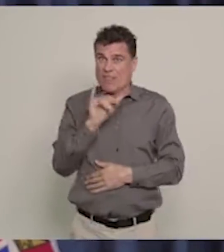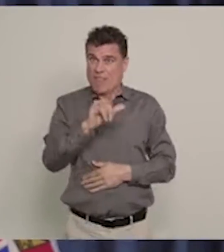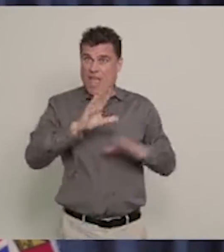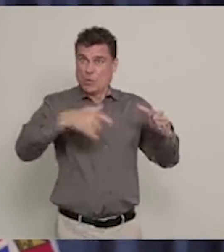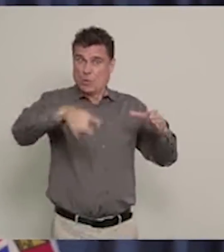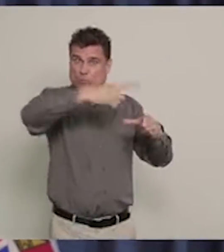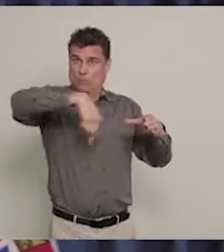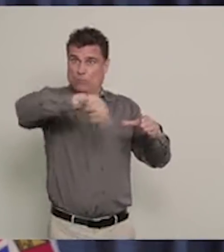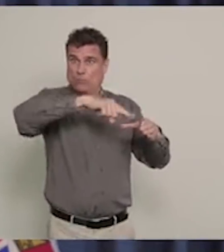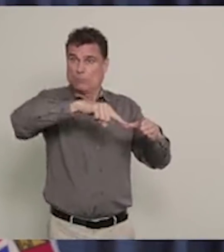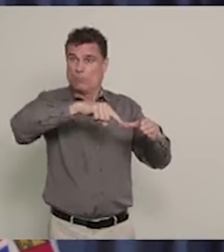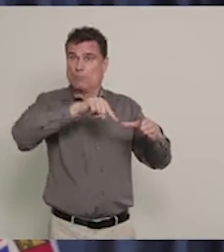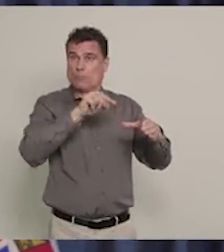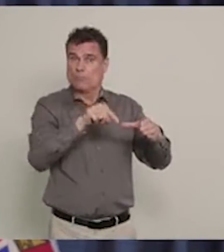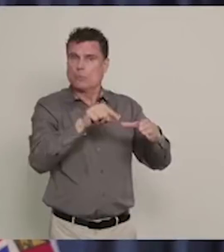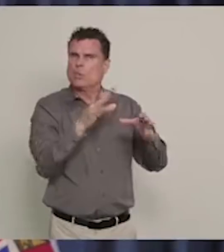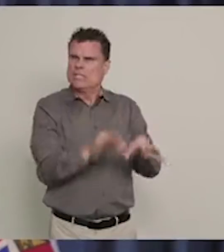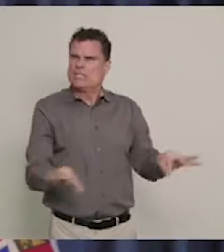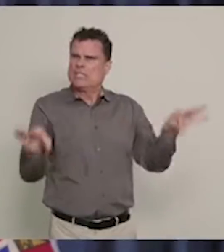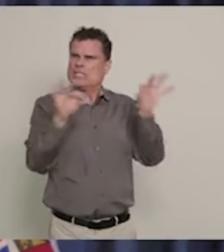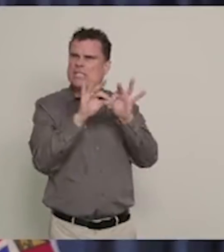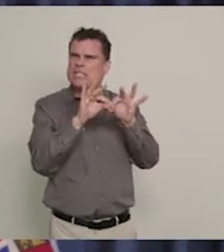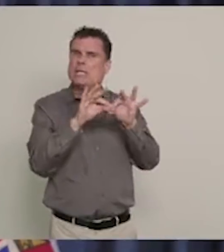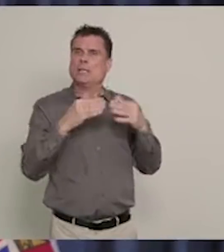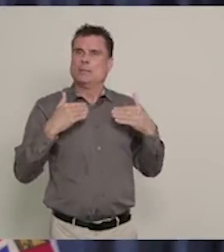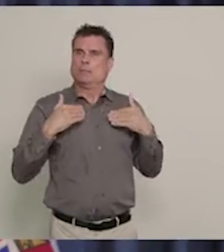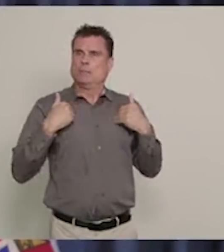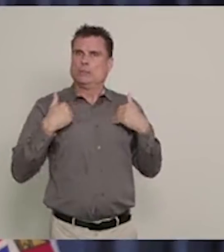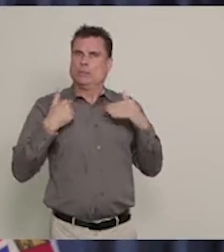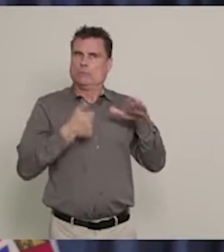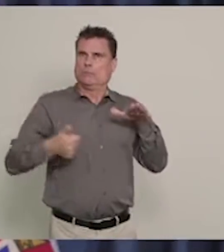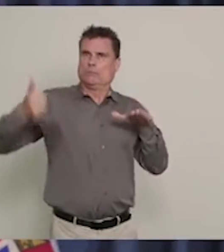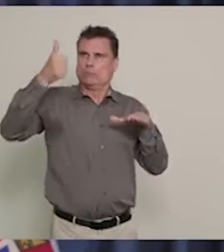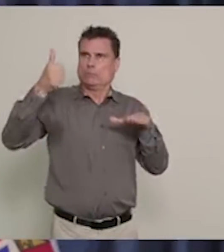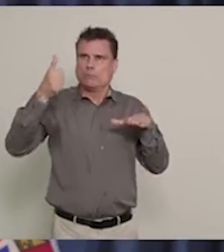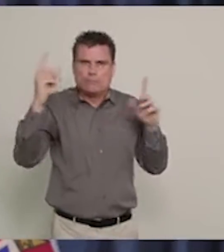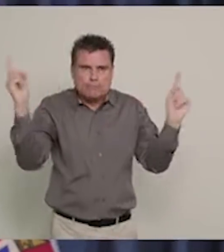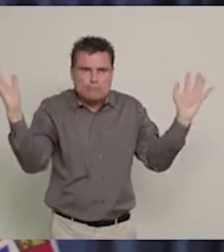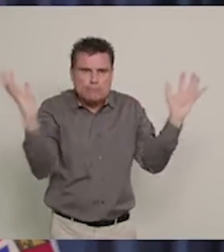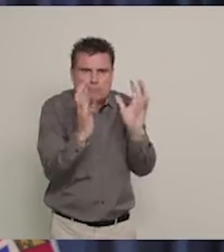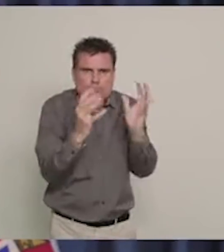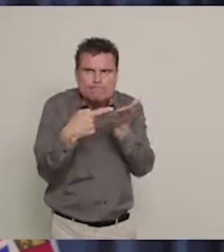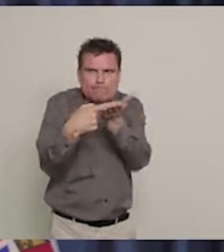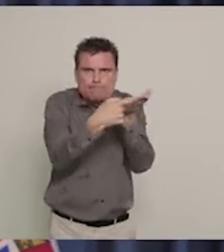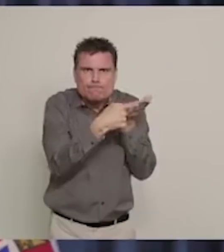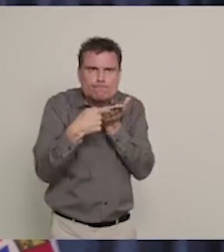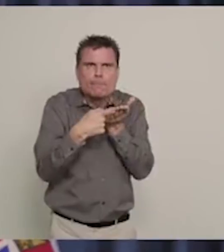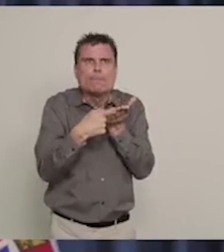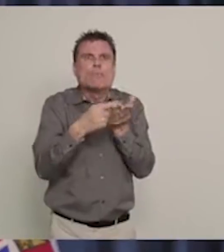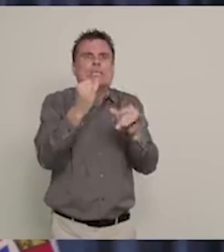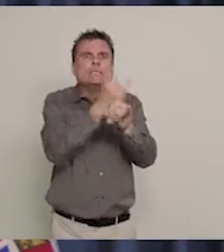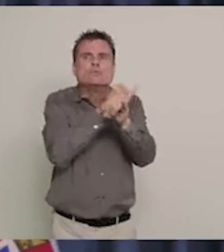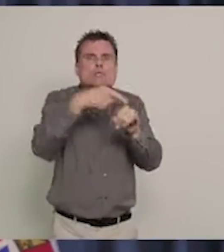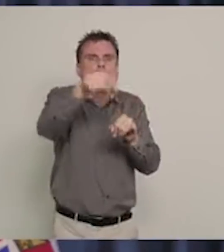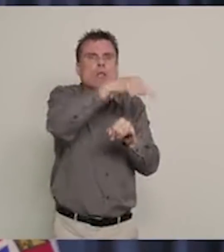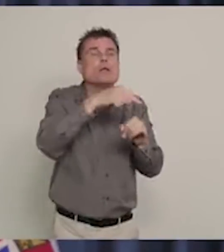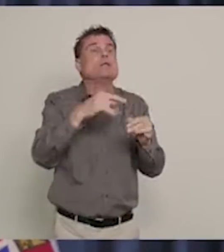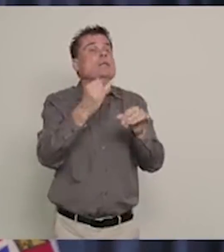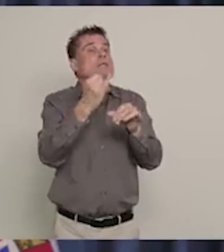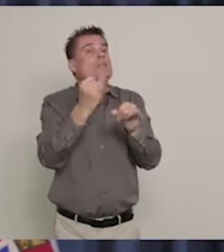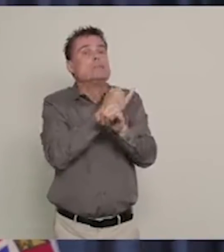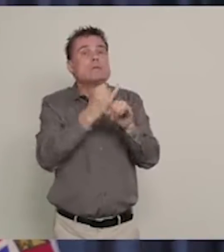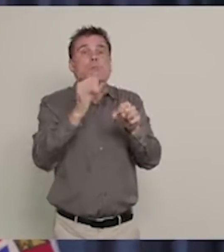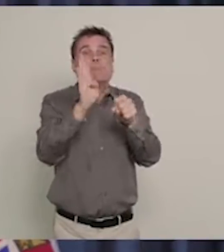and members of industry in determining what some of the roadblocks are that need to be overcome, and also in terms